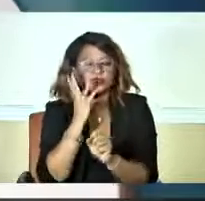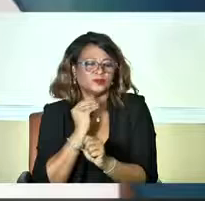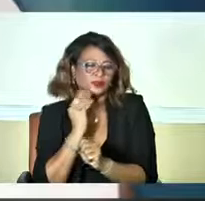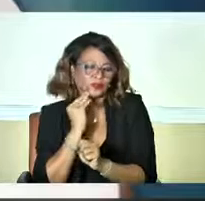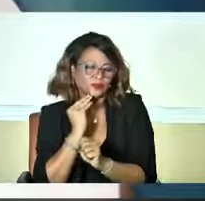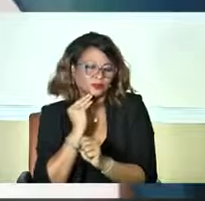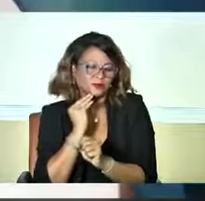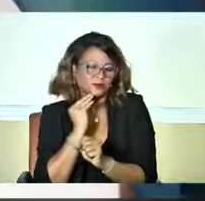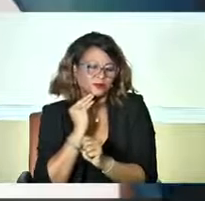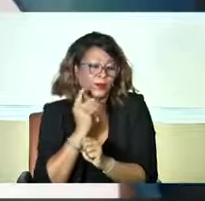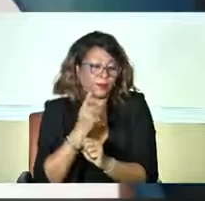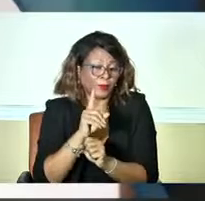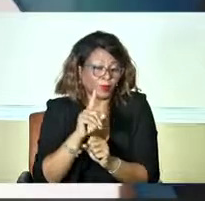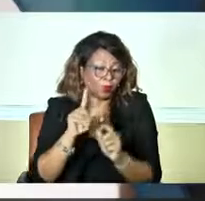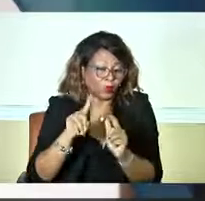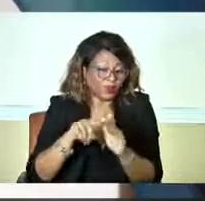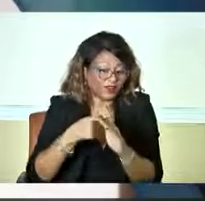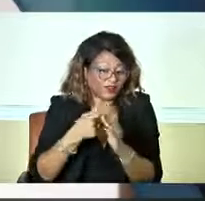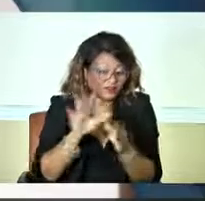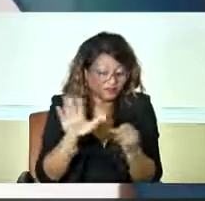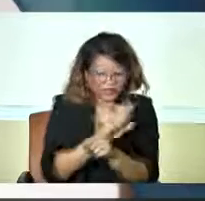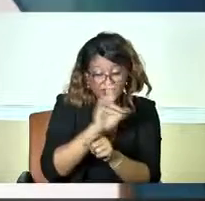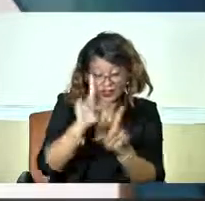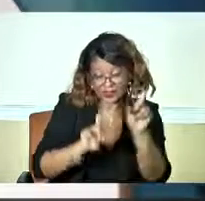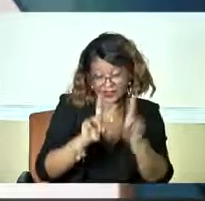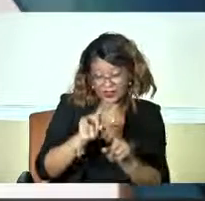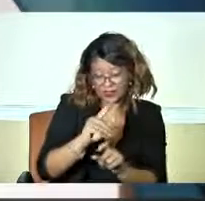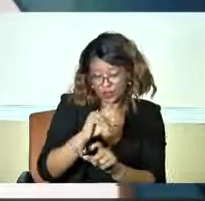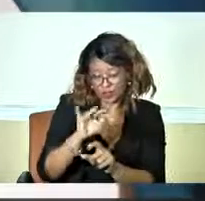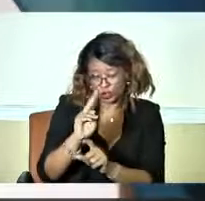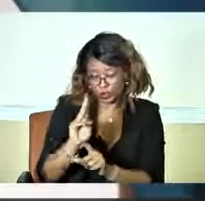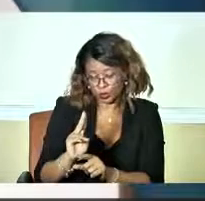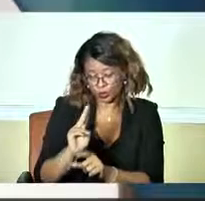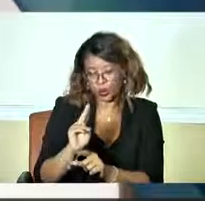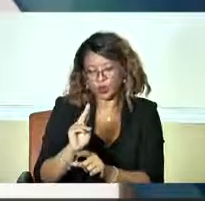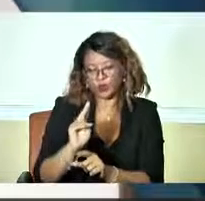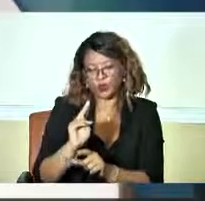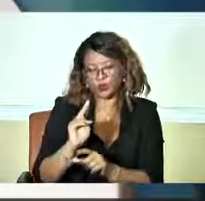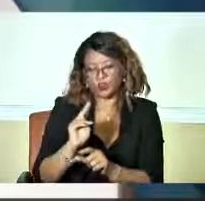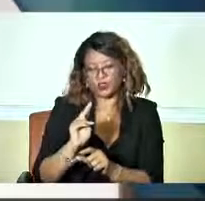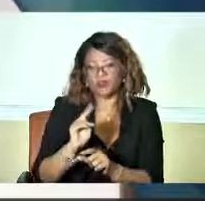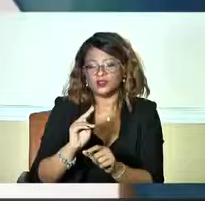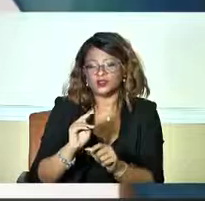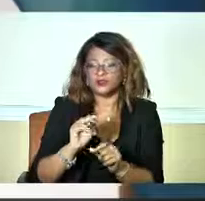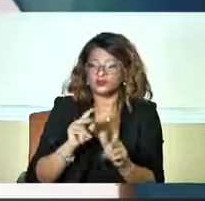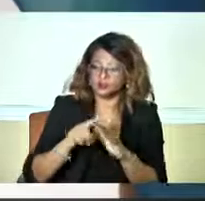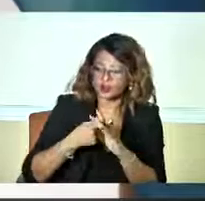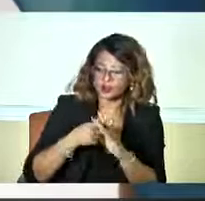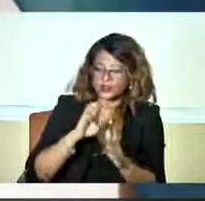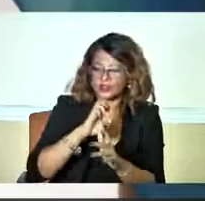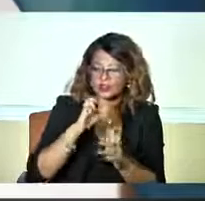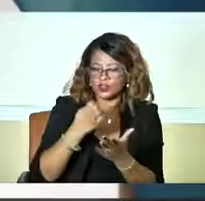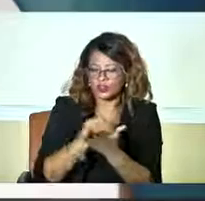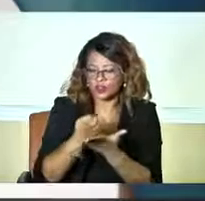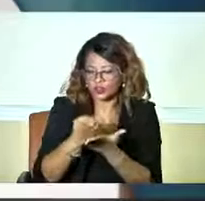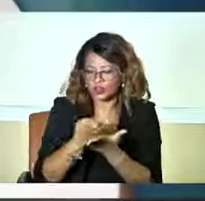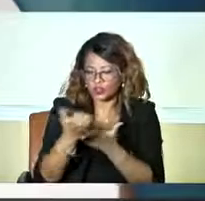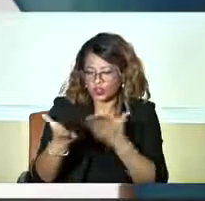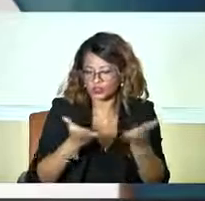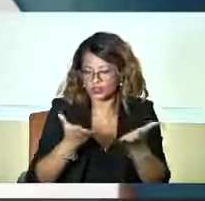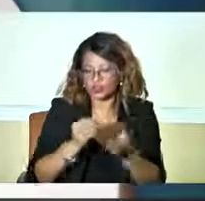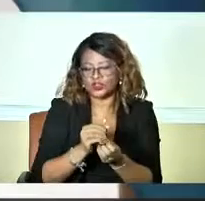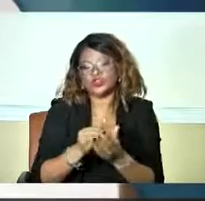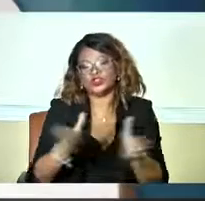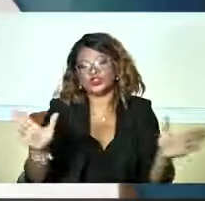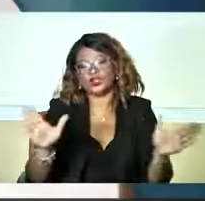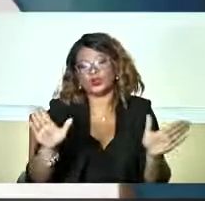experience. But once fully tested, the DTU will officially launch the e-services portal to the general